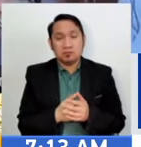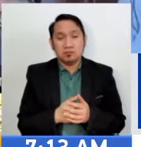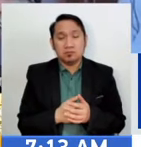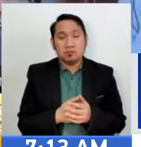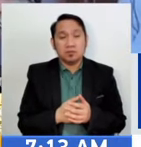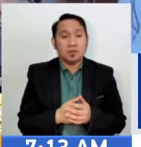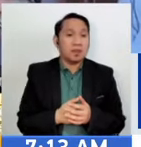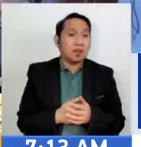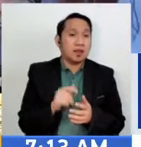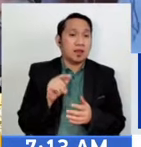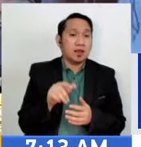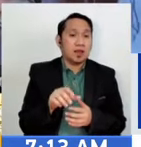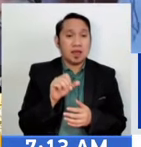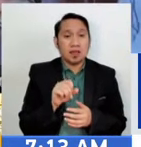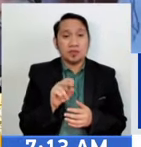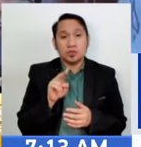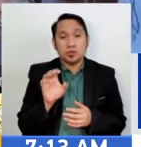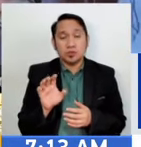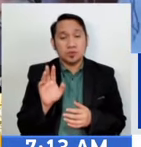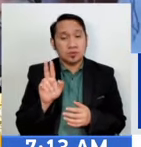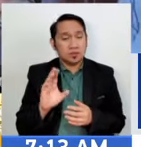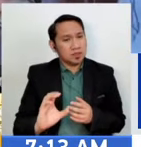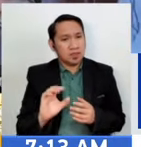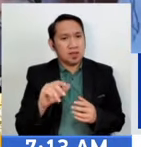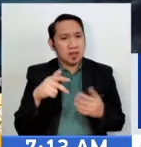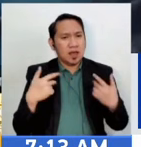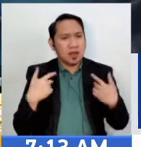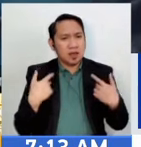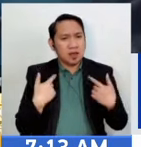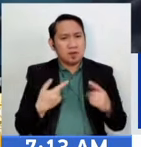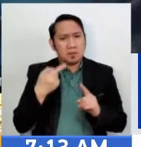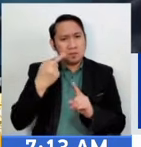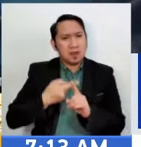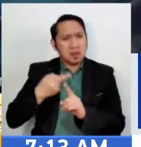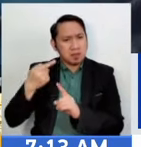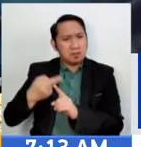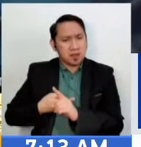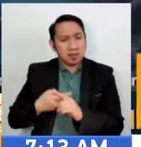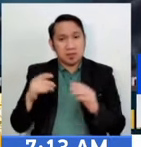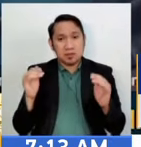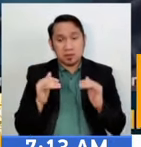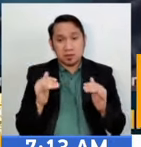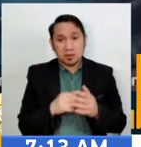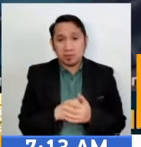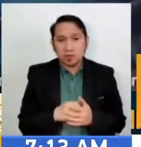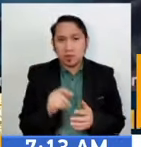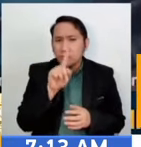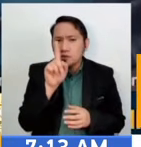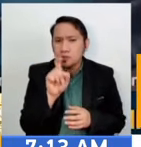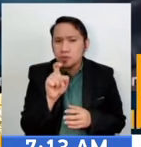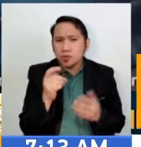na SUC sa ilalim niya ang nagkakaroon ng buwan ng meeting. Nagmi-meeting ho ba kayo sa mga